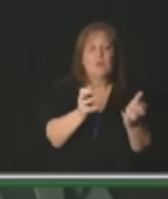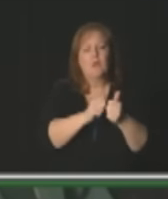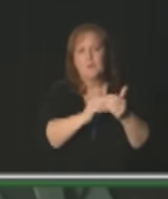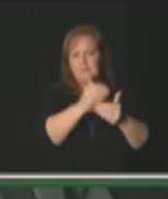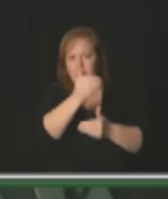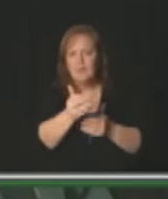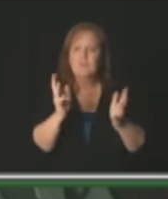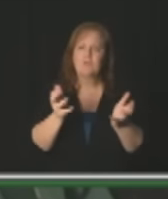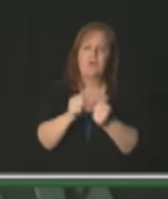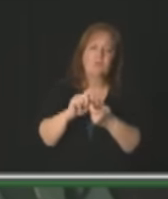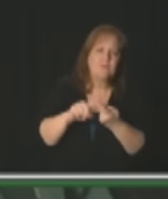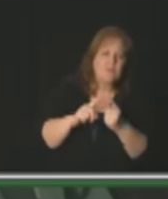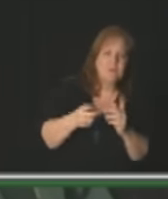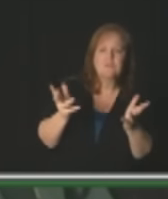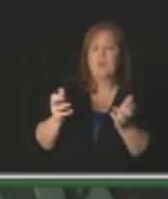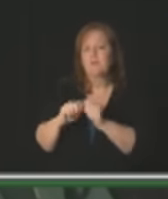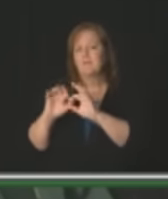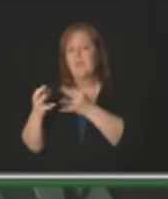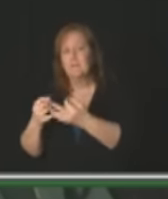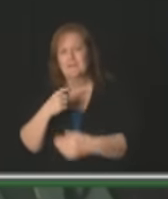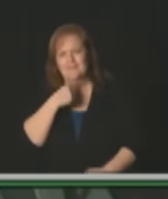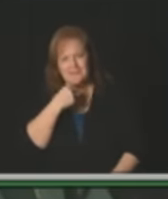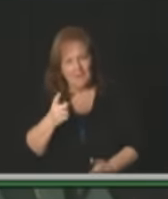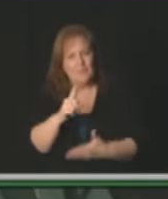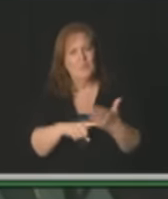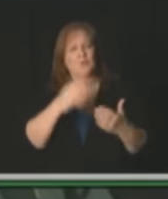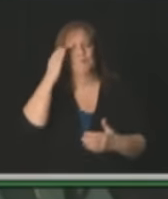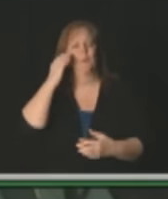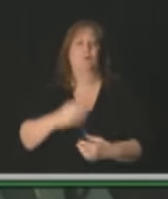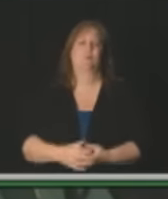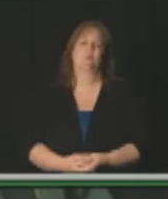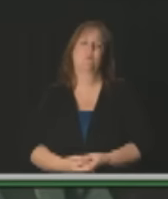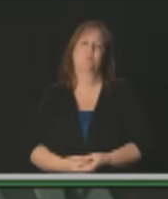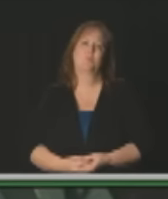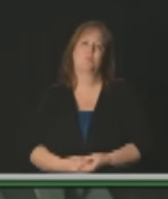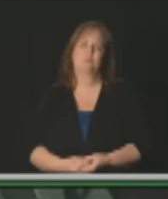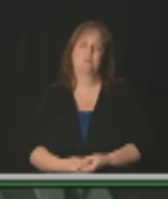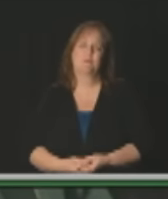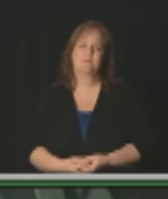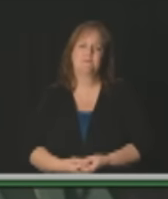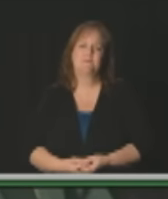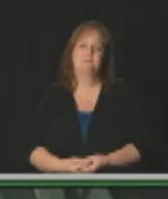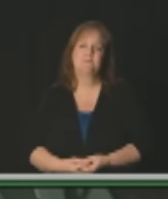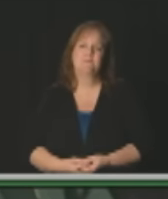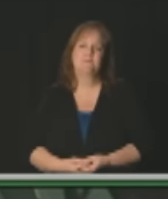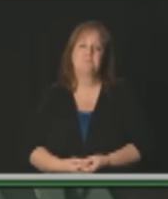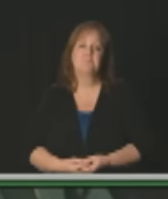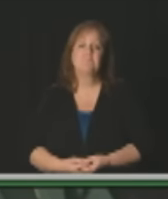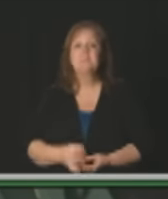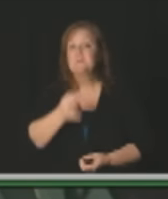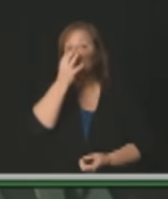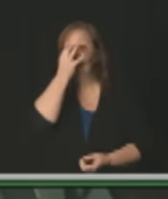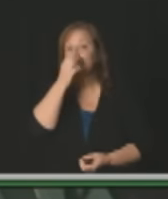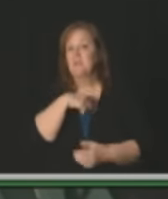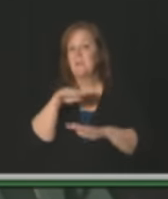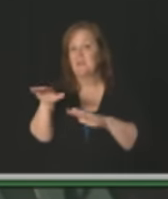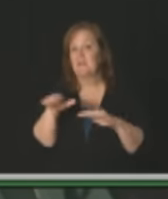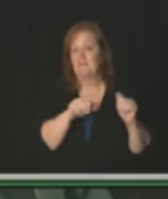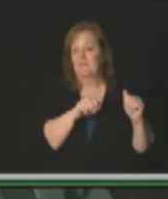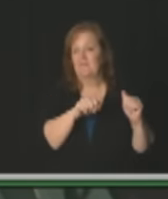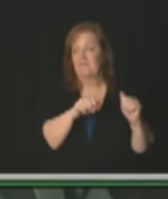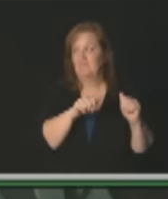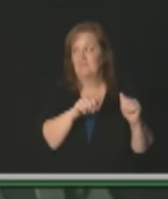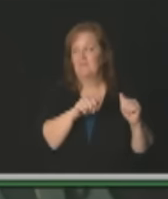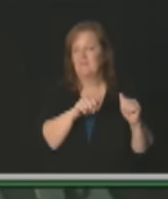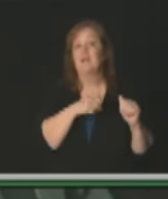friends, talk to your family, tell them what you know. In a minute, I'm going to leave the stage and I'm going to